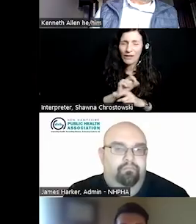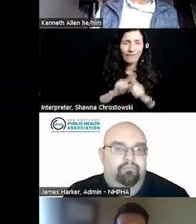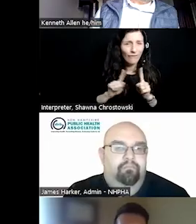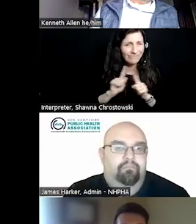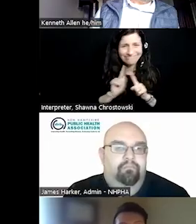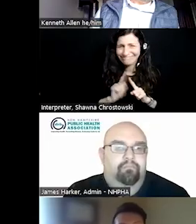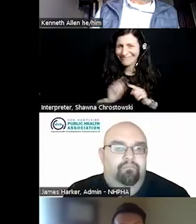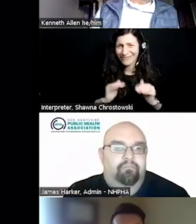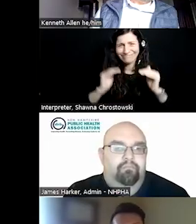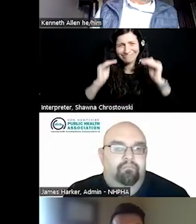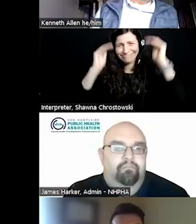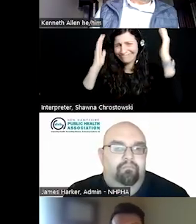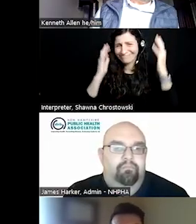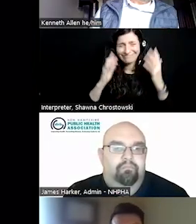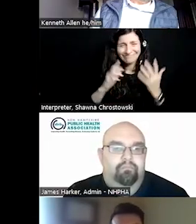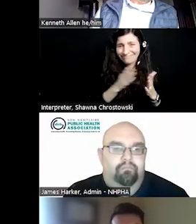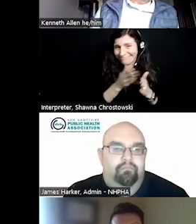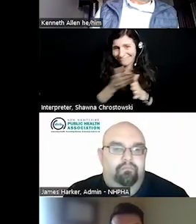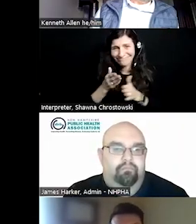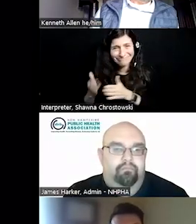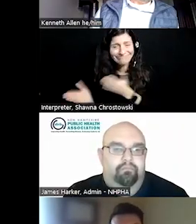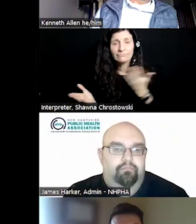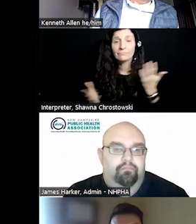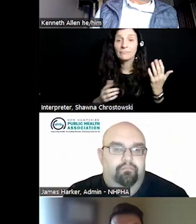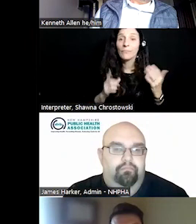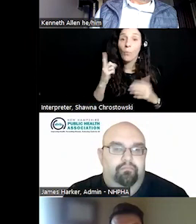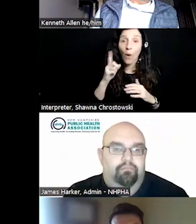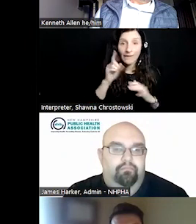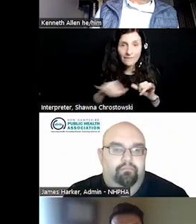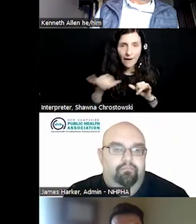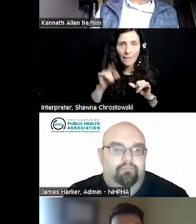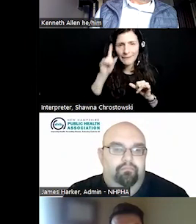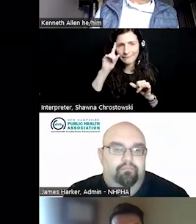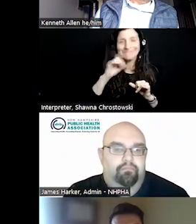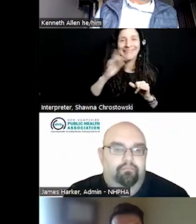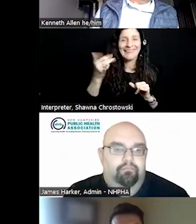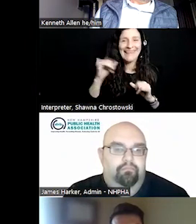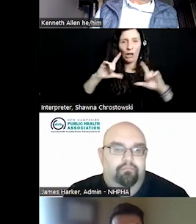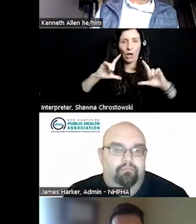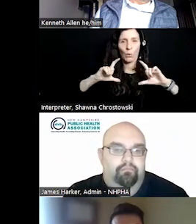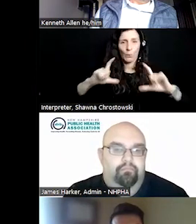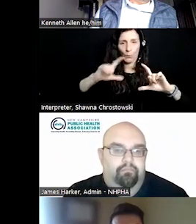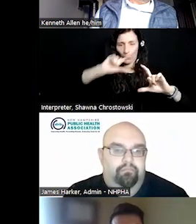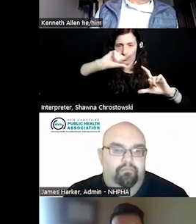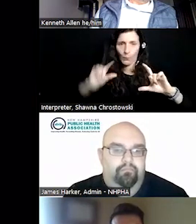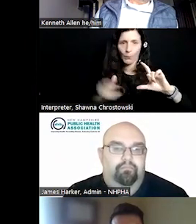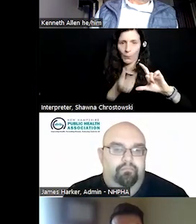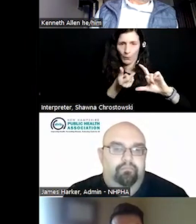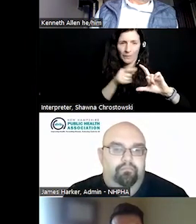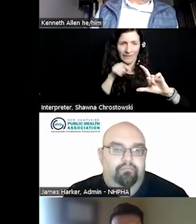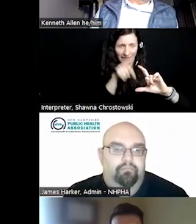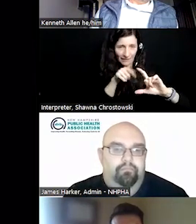different levels. And perhaps the most common one people think of is within that yellow layer of the onion, where